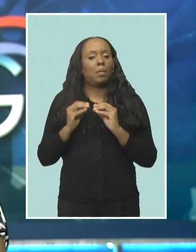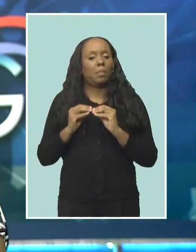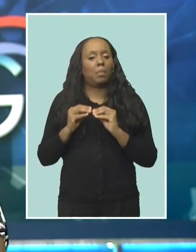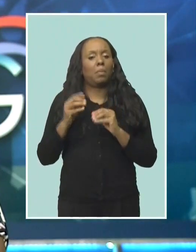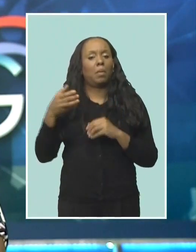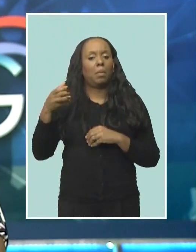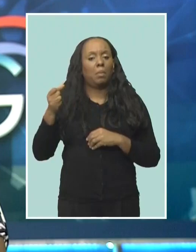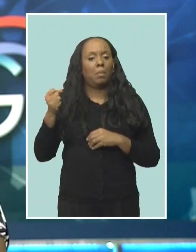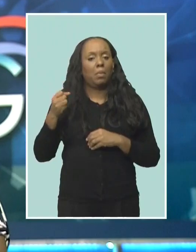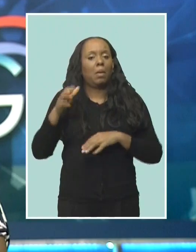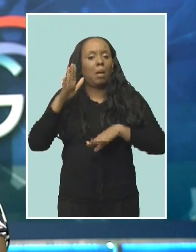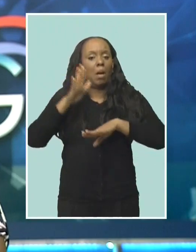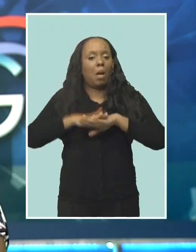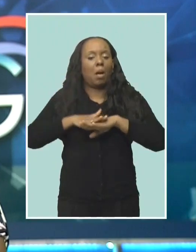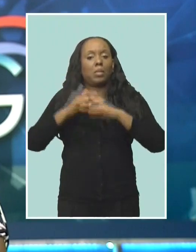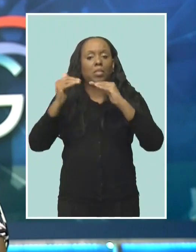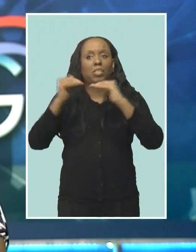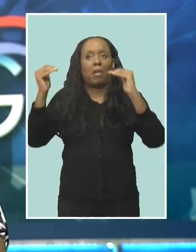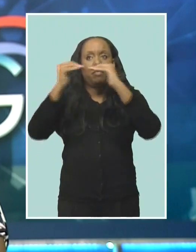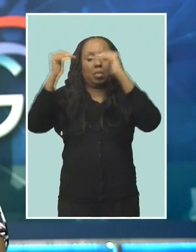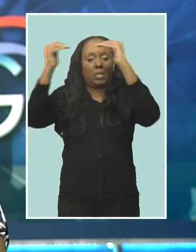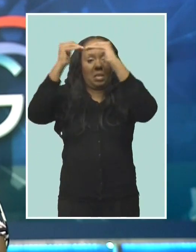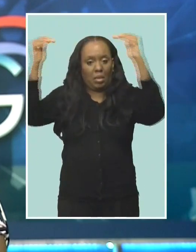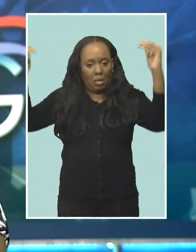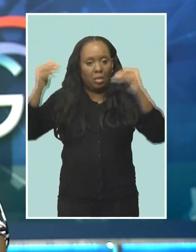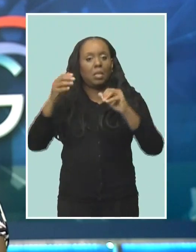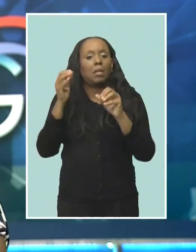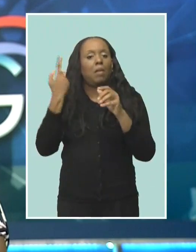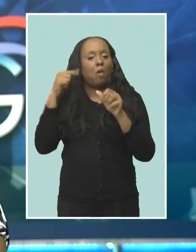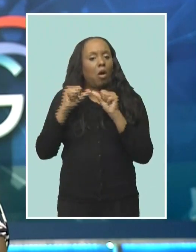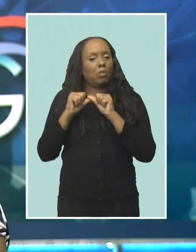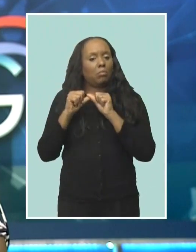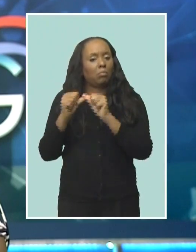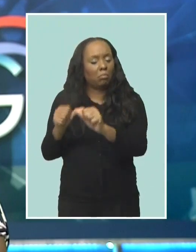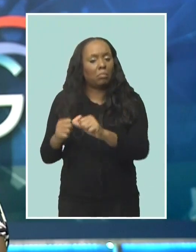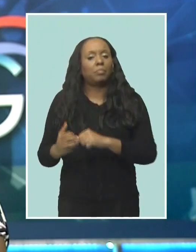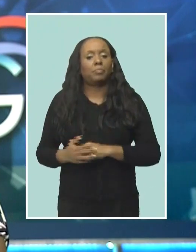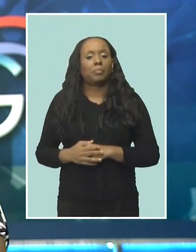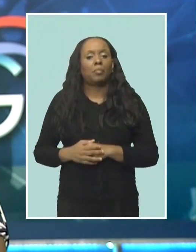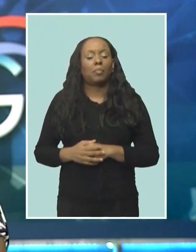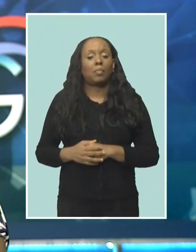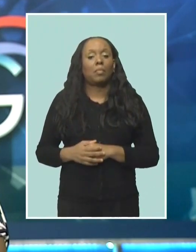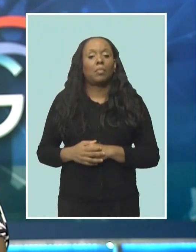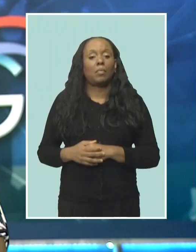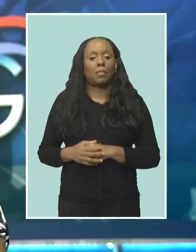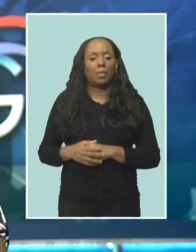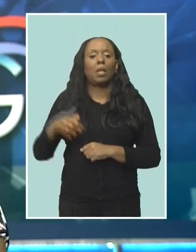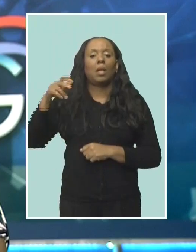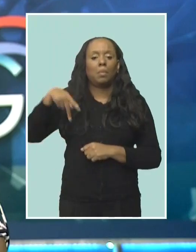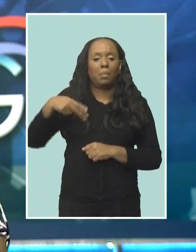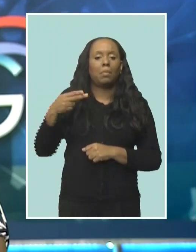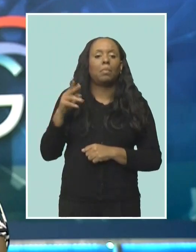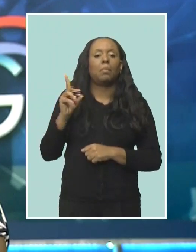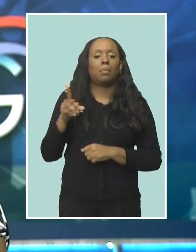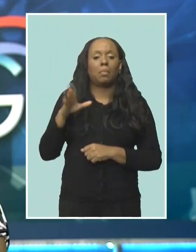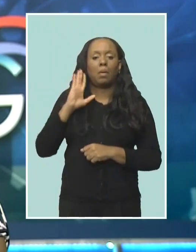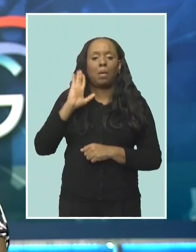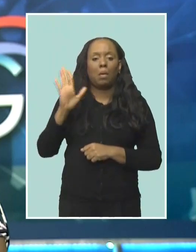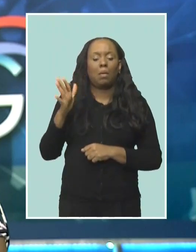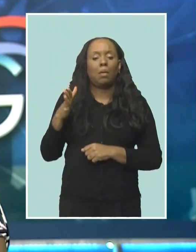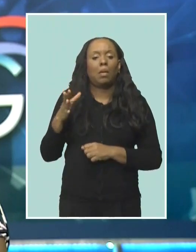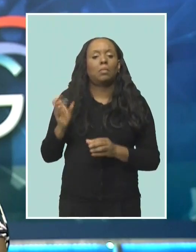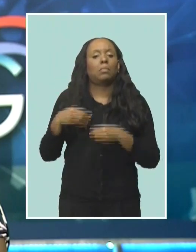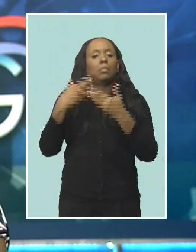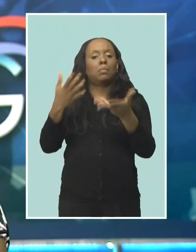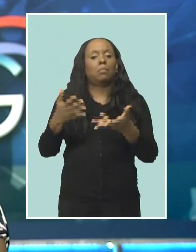products back on shelves in a sustainable manner. In this regard, the manufacturing company will be releasing whole milk into